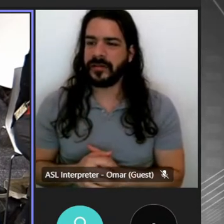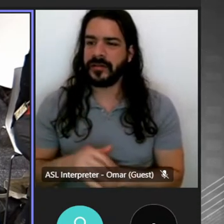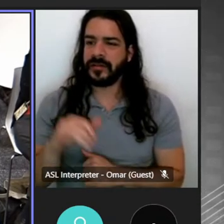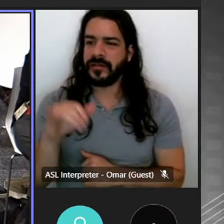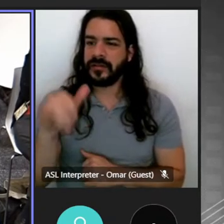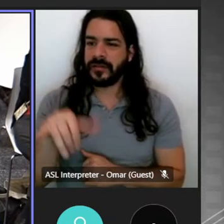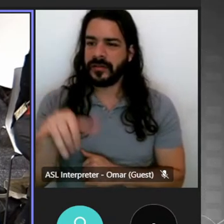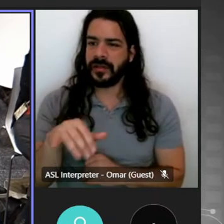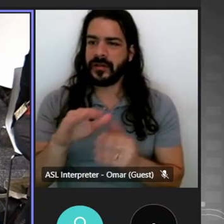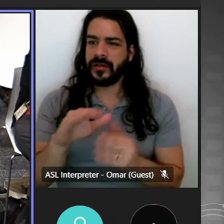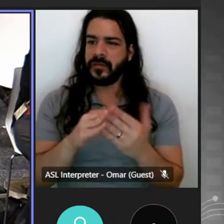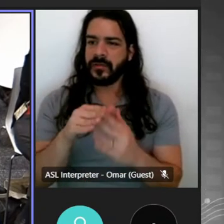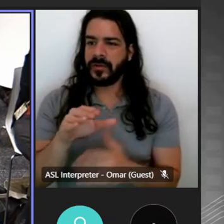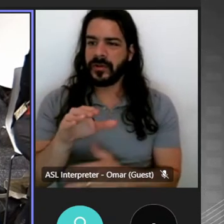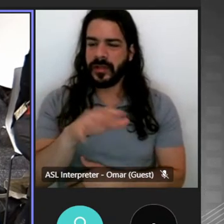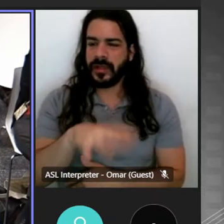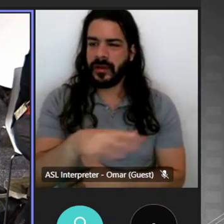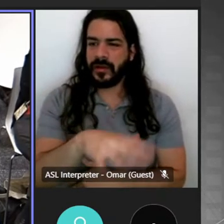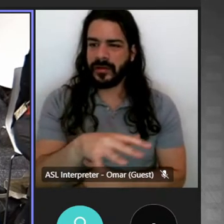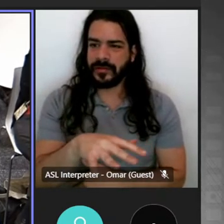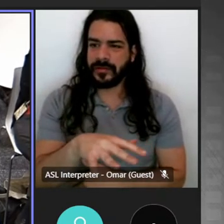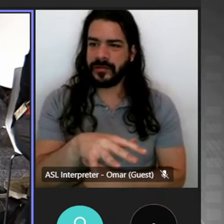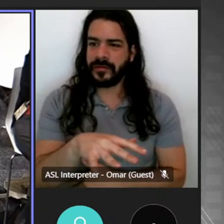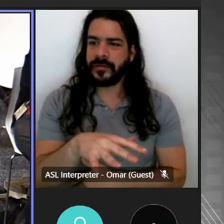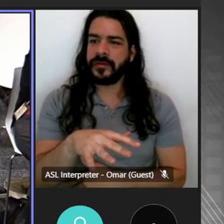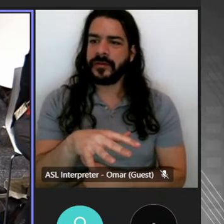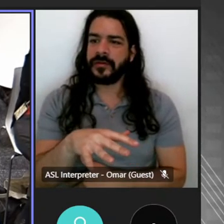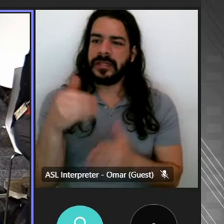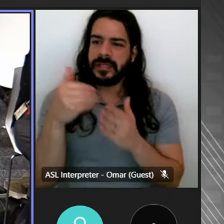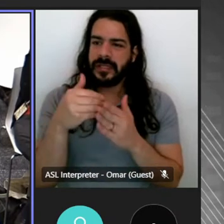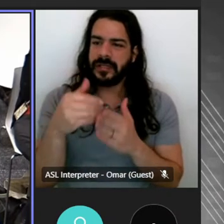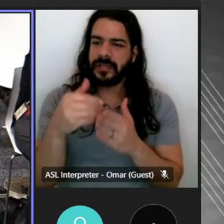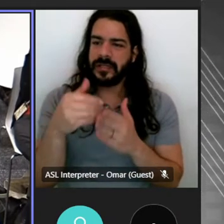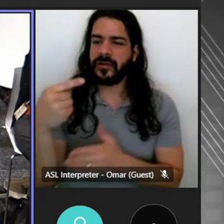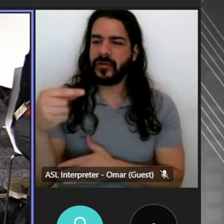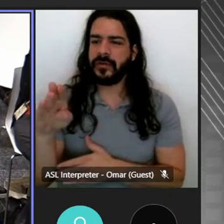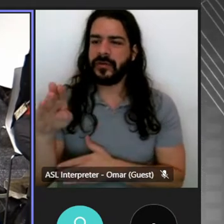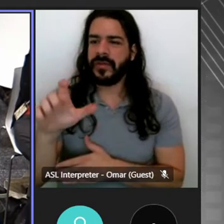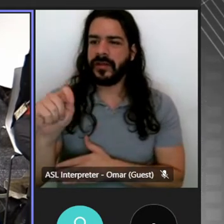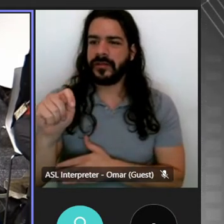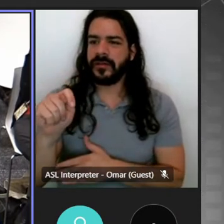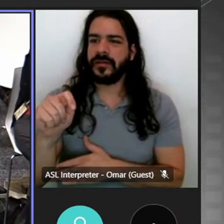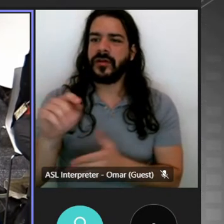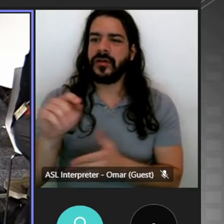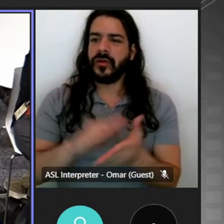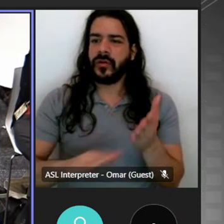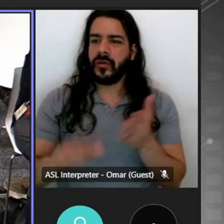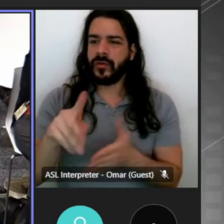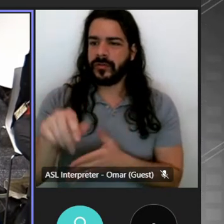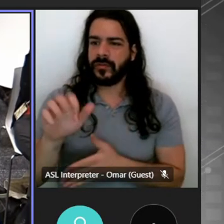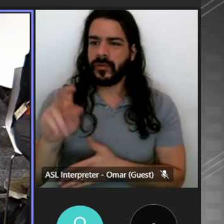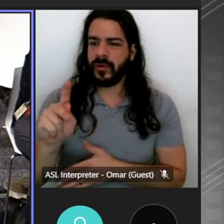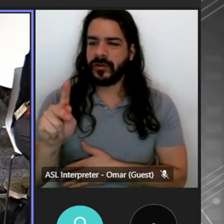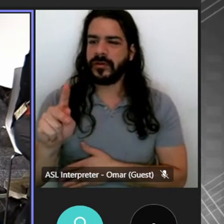Virginia many residential area in Prince George's counties are built near the Greenbelt College Park and houseware